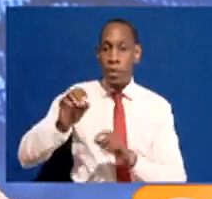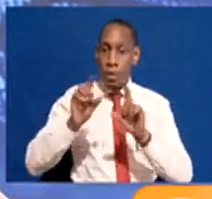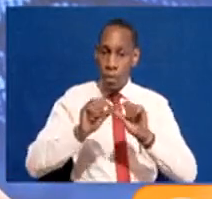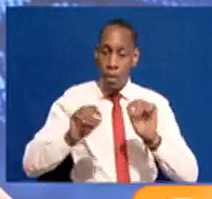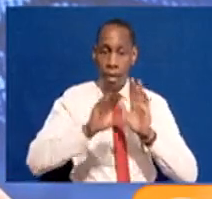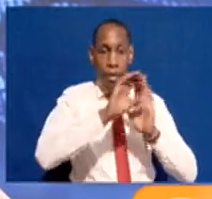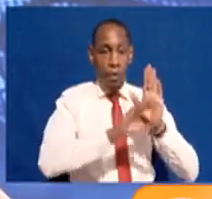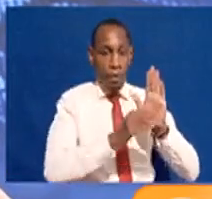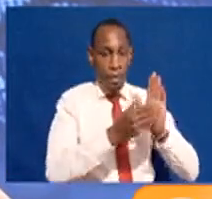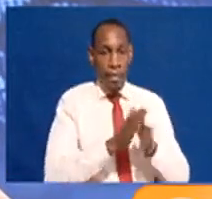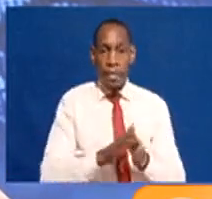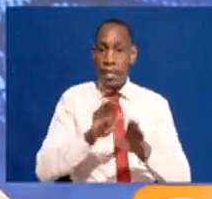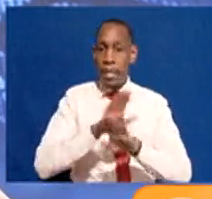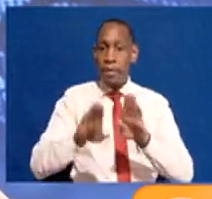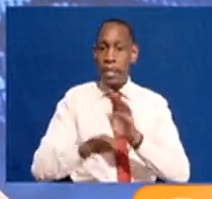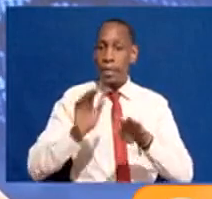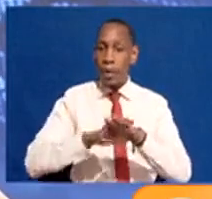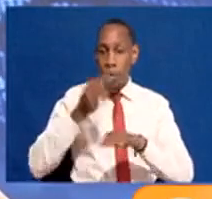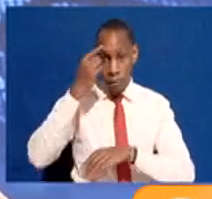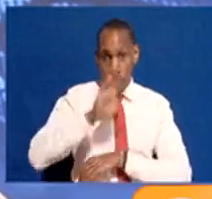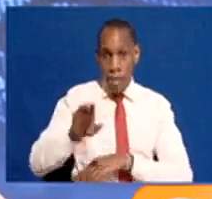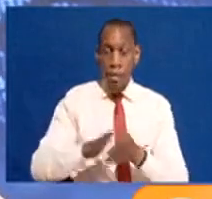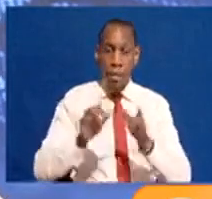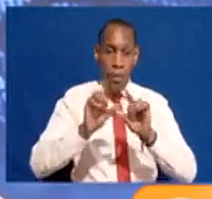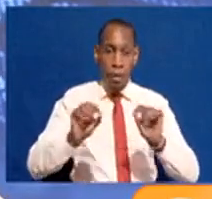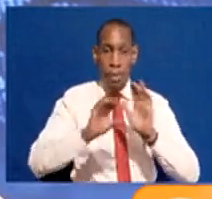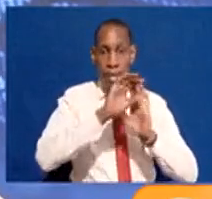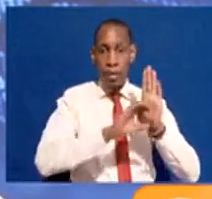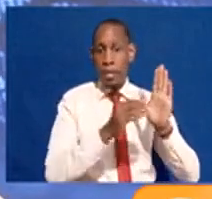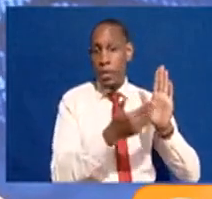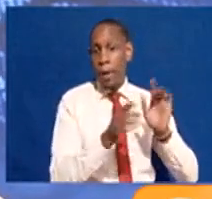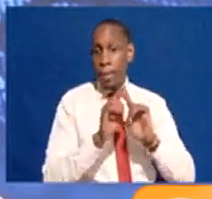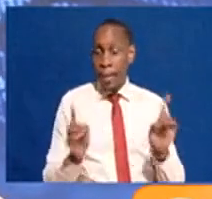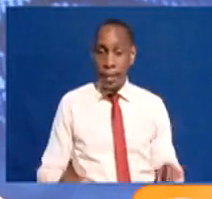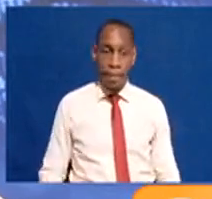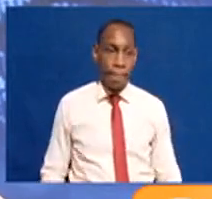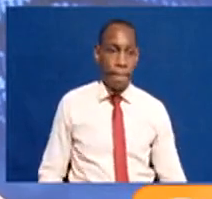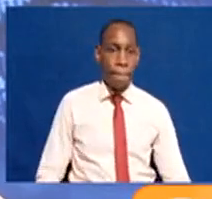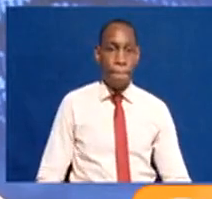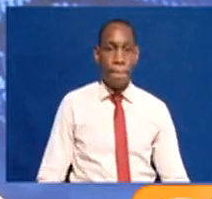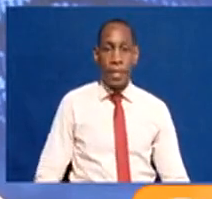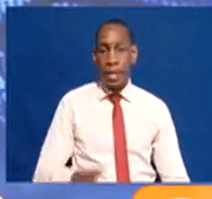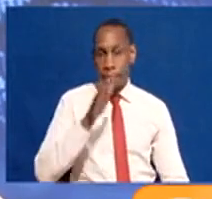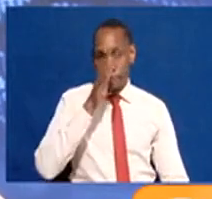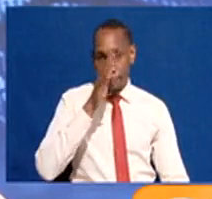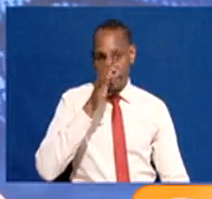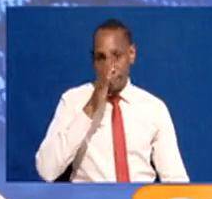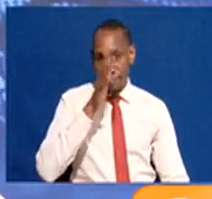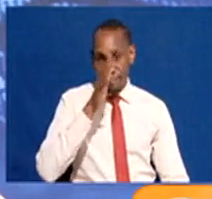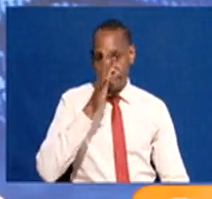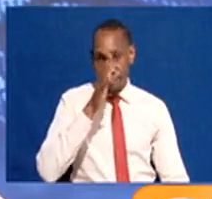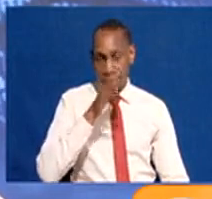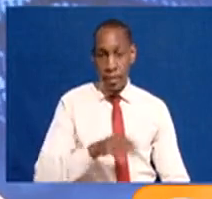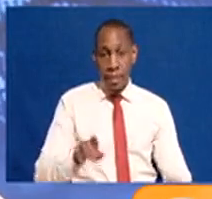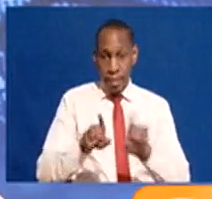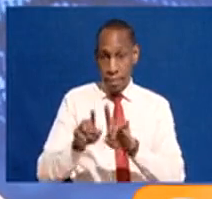said. It will be good for you, they said. Well, they lied.